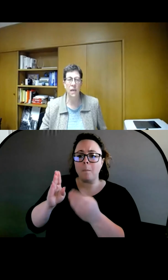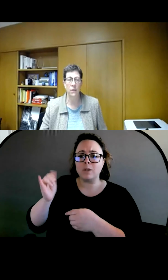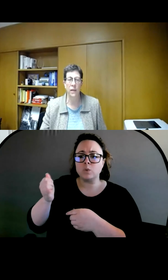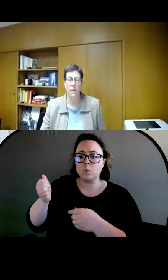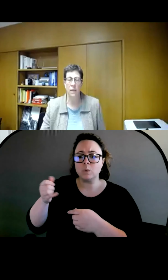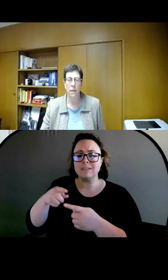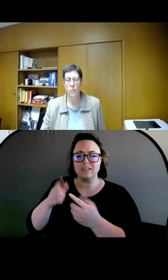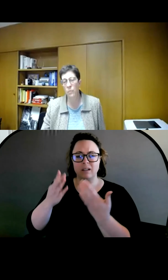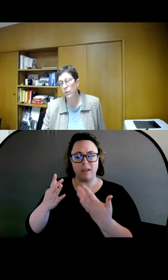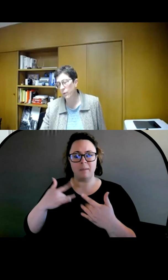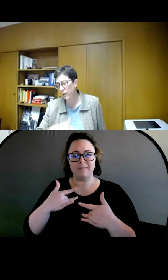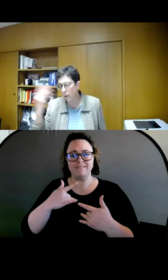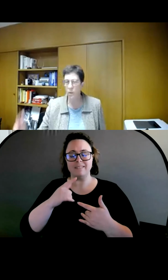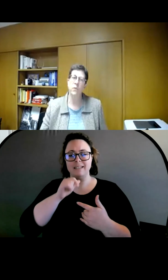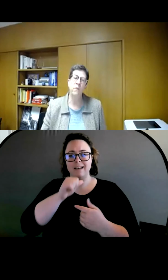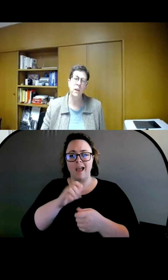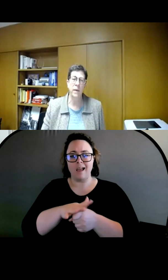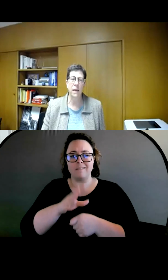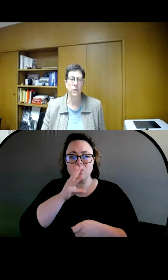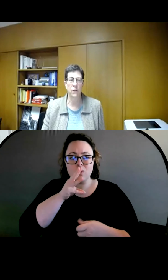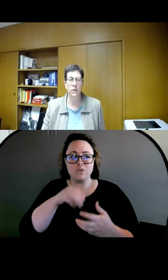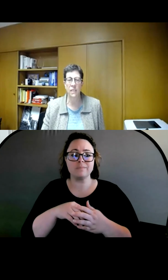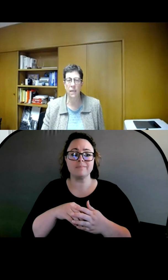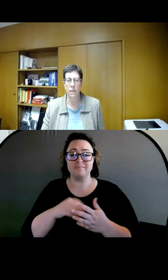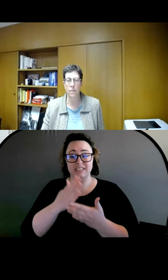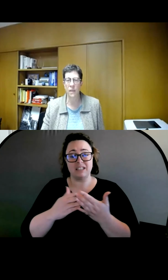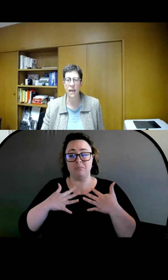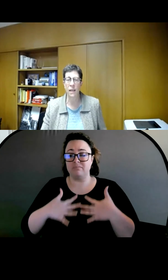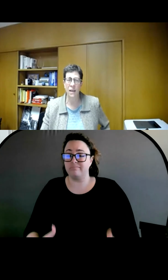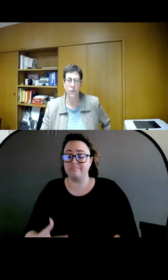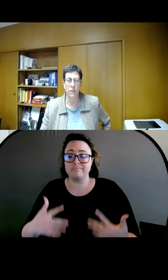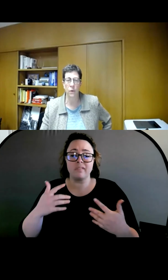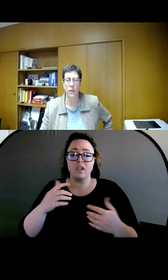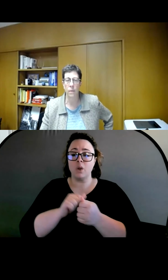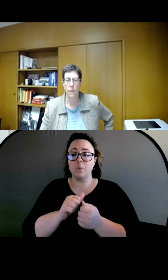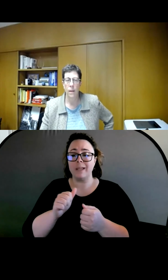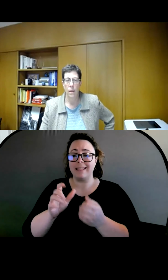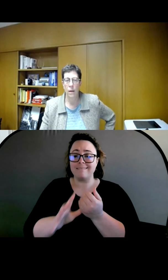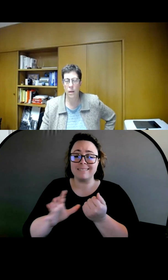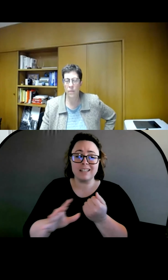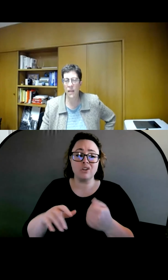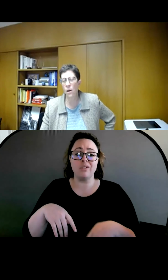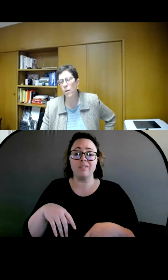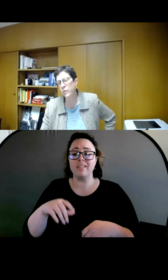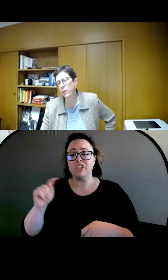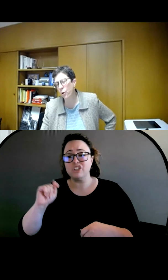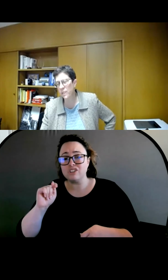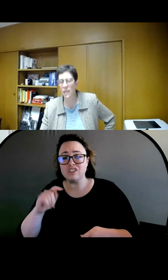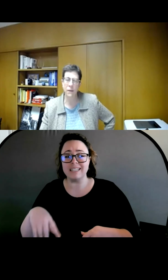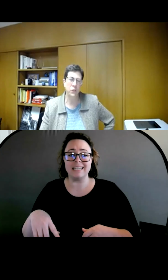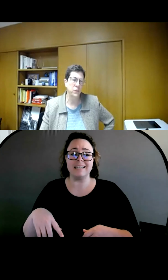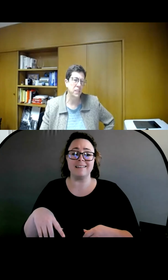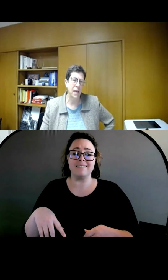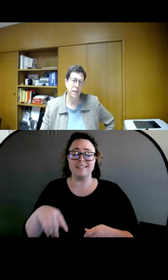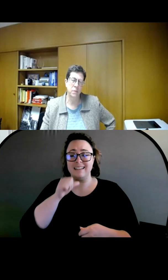getting dehydrated. People who are coated with fecal matter or urine stained, inadequate clothing. And I almost always